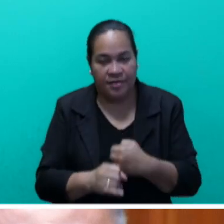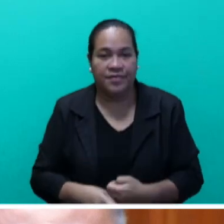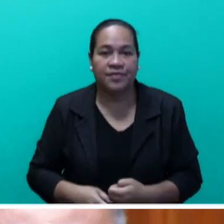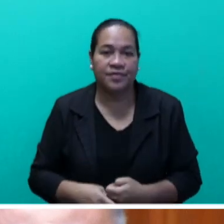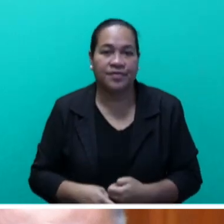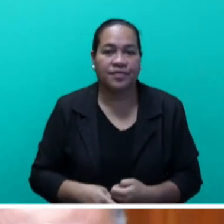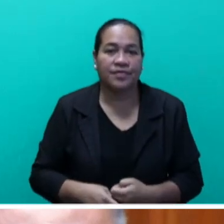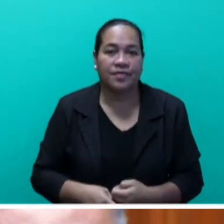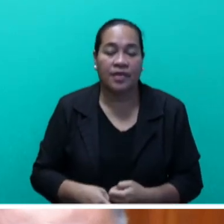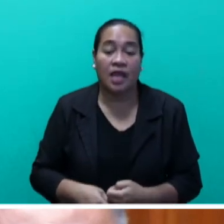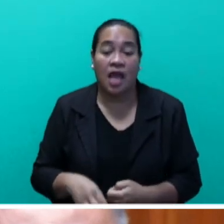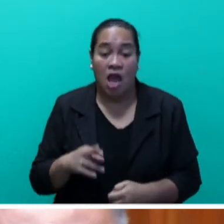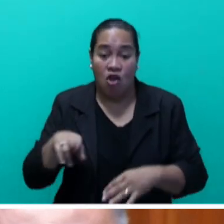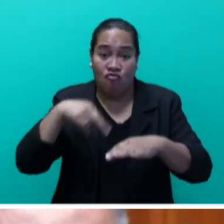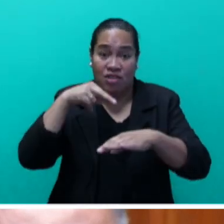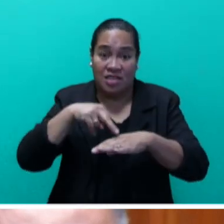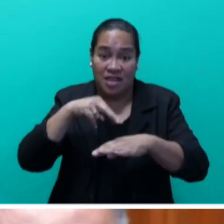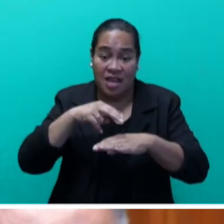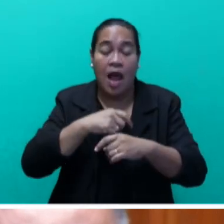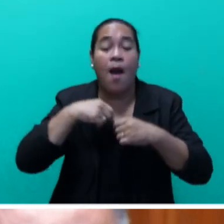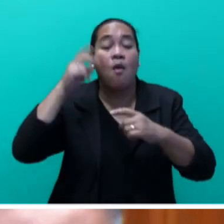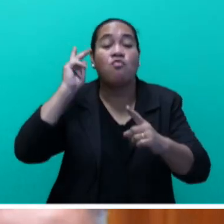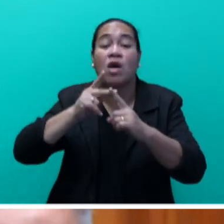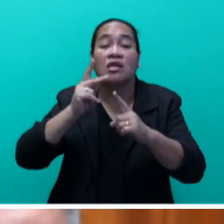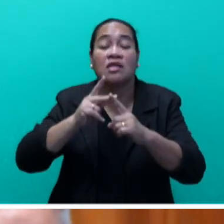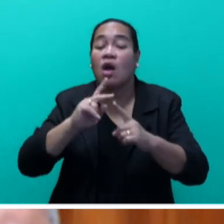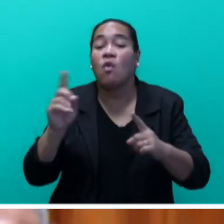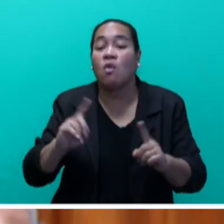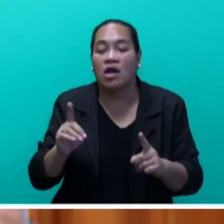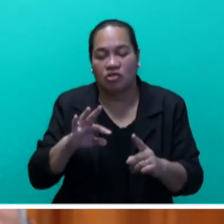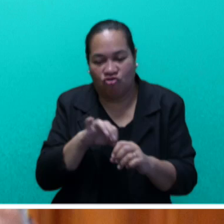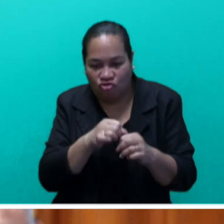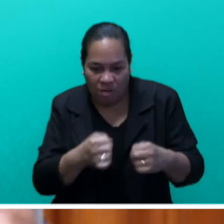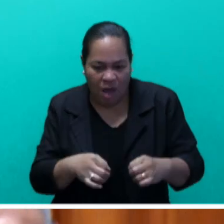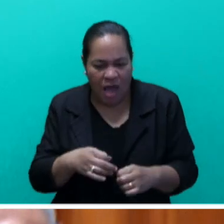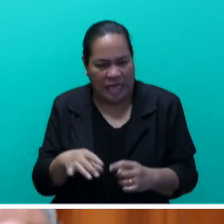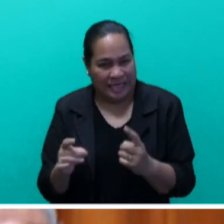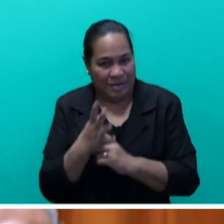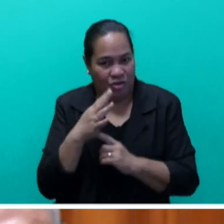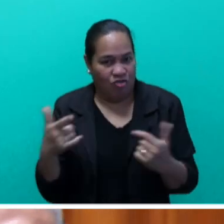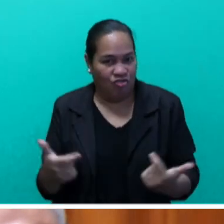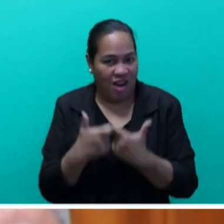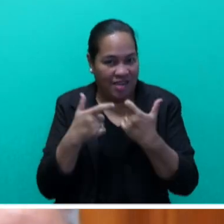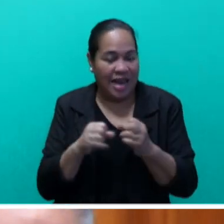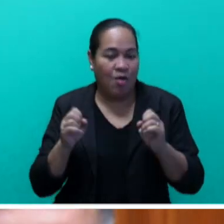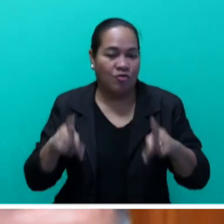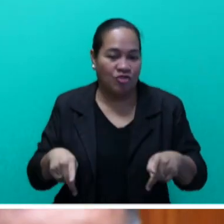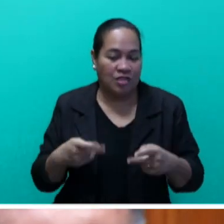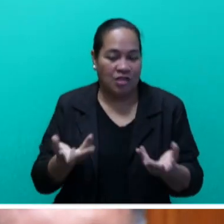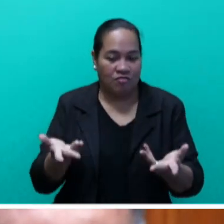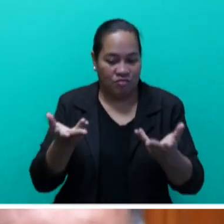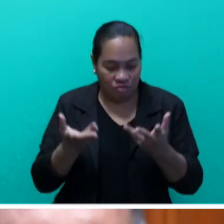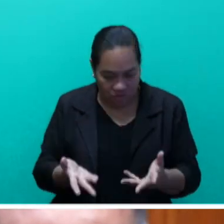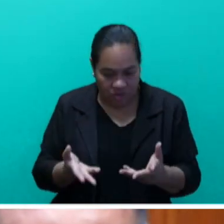sir, regionally, our priorities are shaped by the unique challenges and opportunities presented by